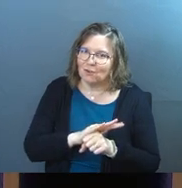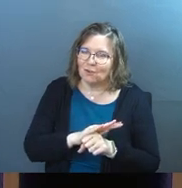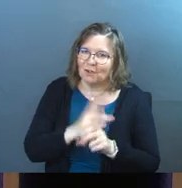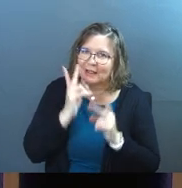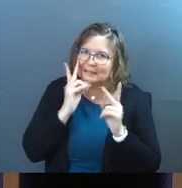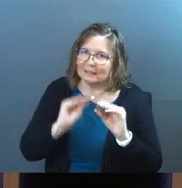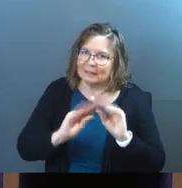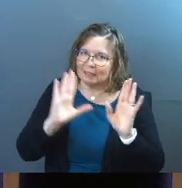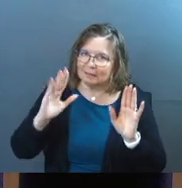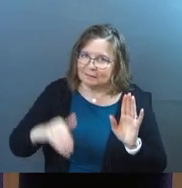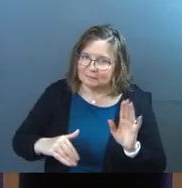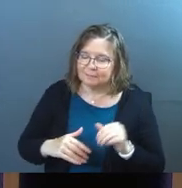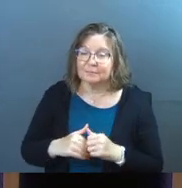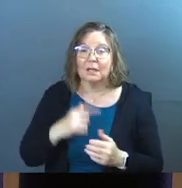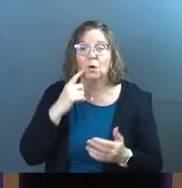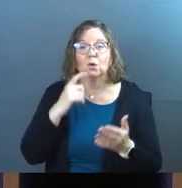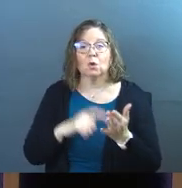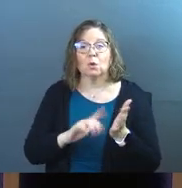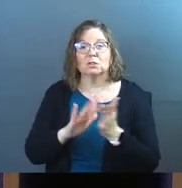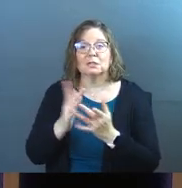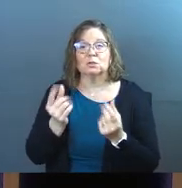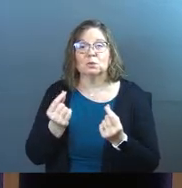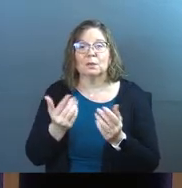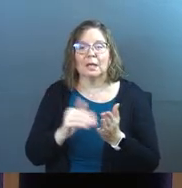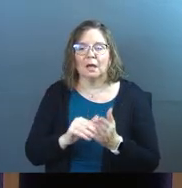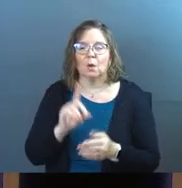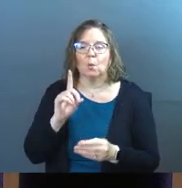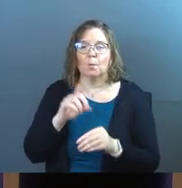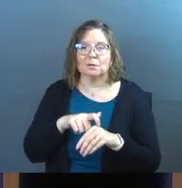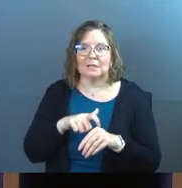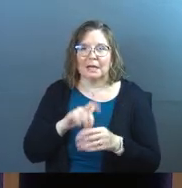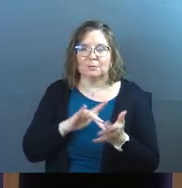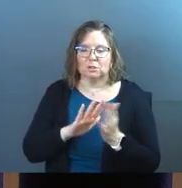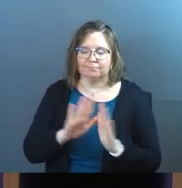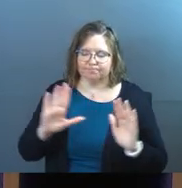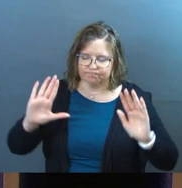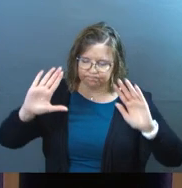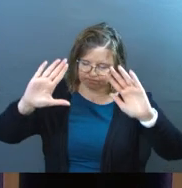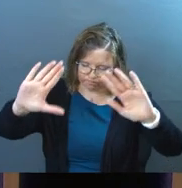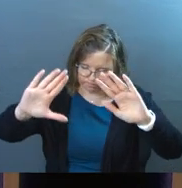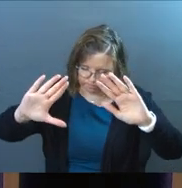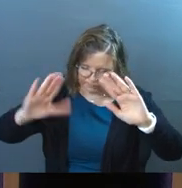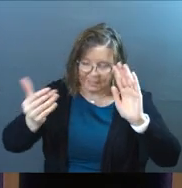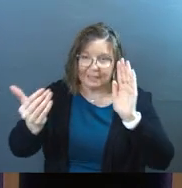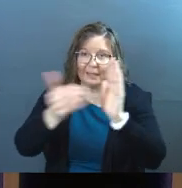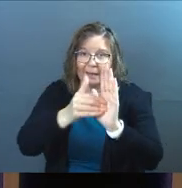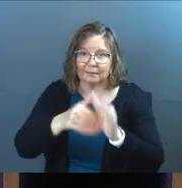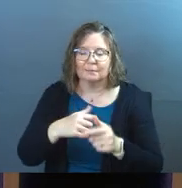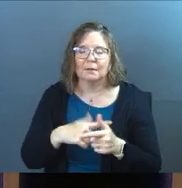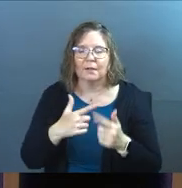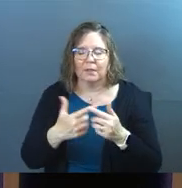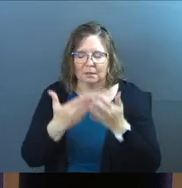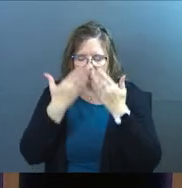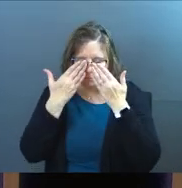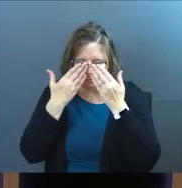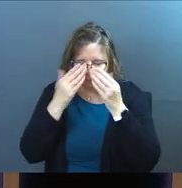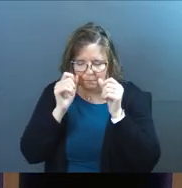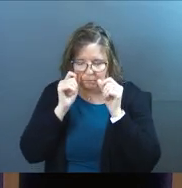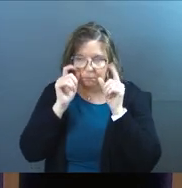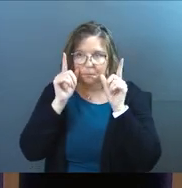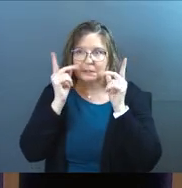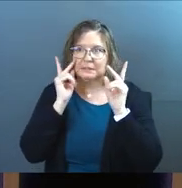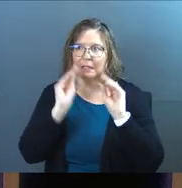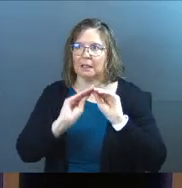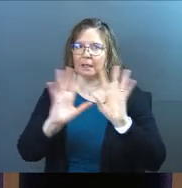full vision. Now notice what Jesus does. Verse 25, once more, Jesus put his hands on the man's eyes. Then his eyes were opened for real